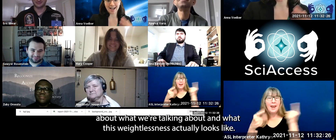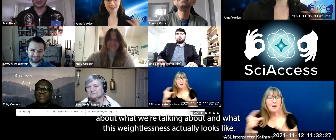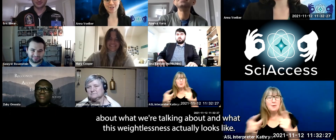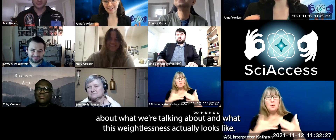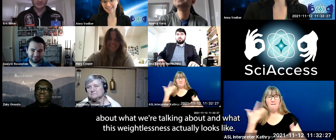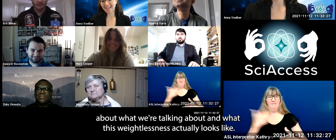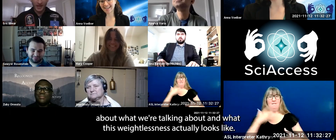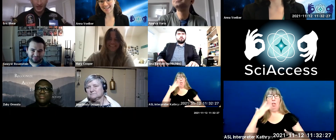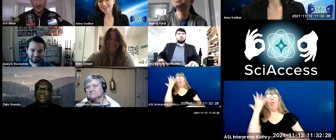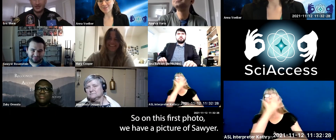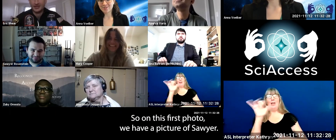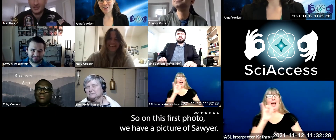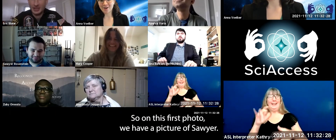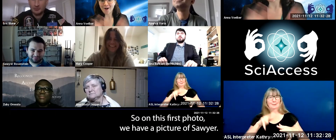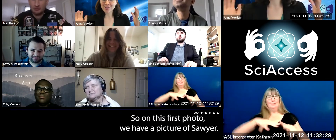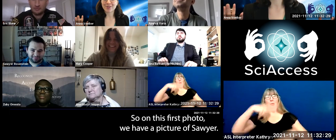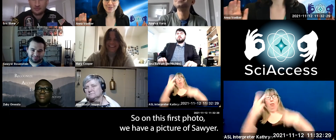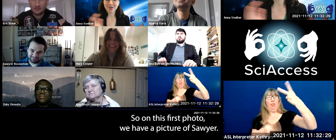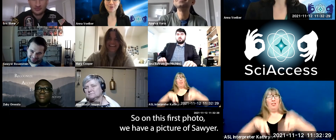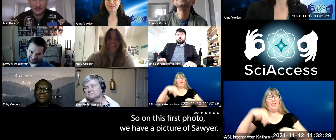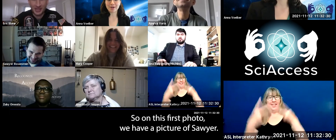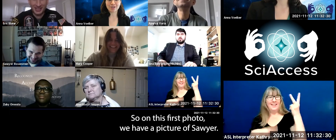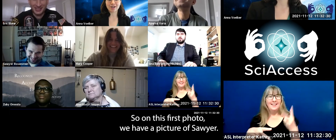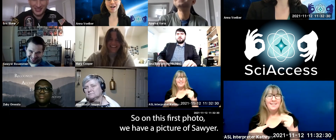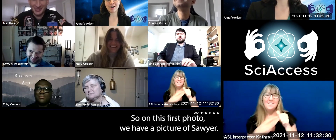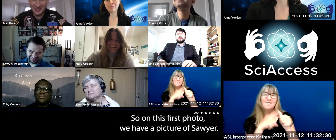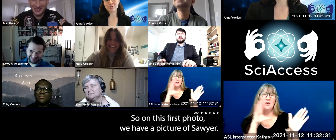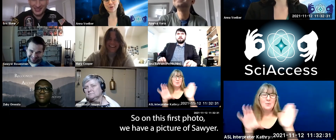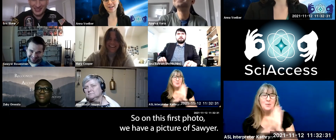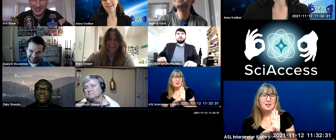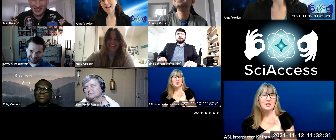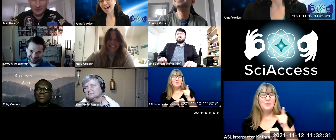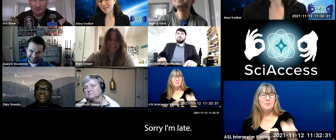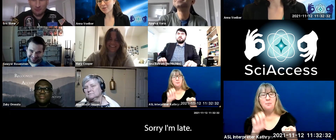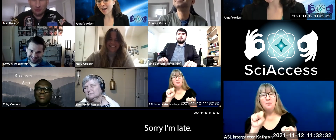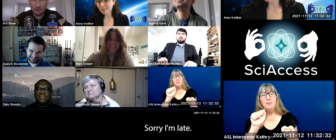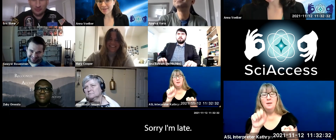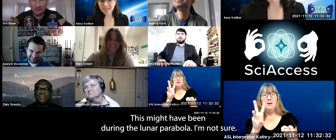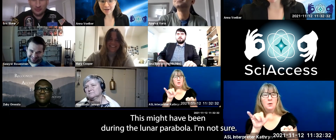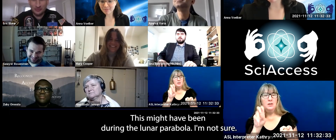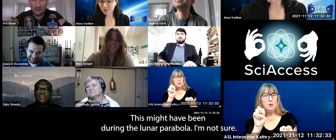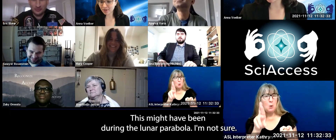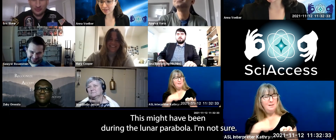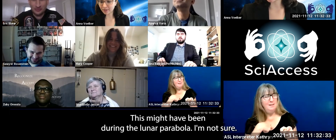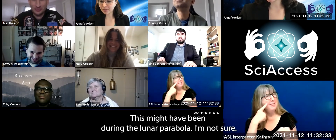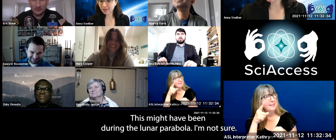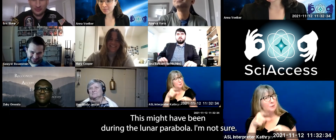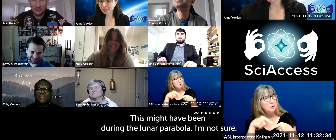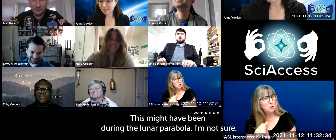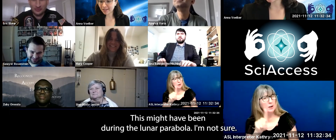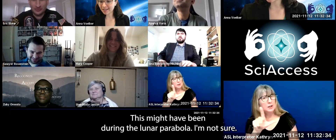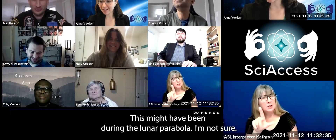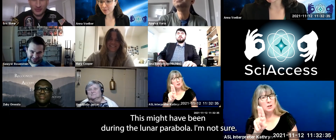weightlessness actually looks like. So on this first photo, we have a picture of Sawyer. Sawyer, I believe this might have been during the